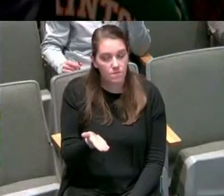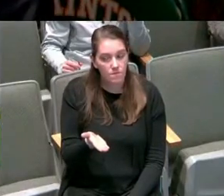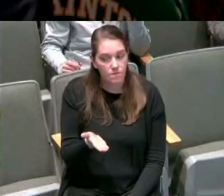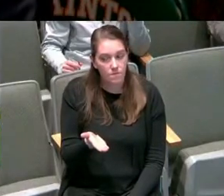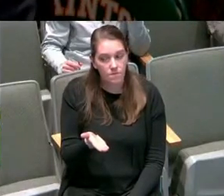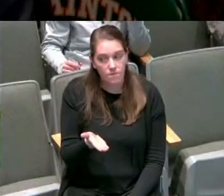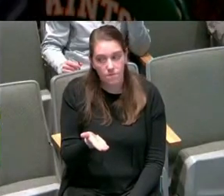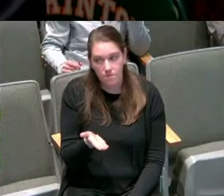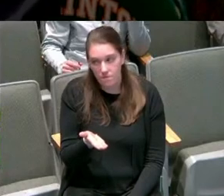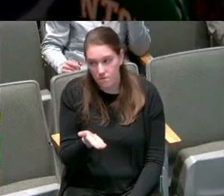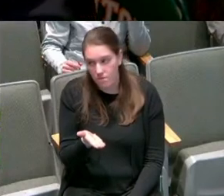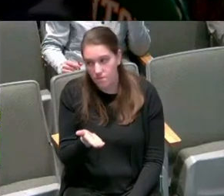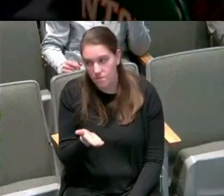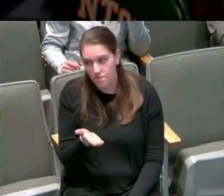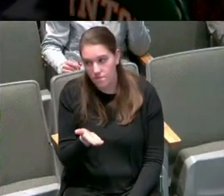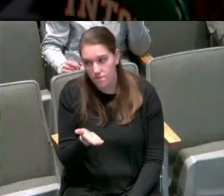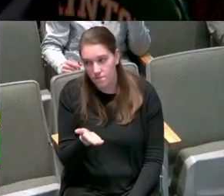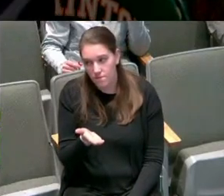um